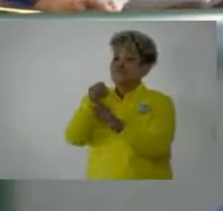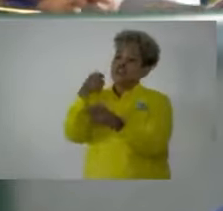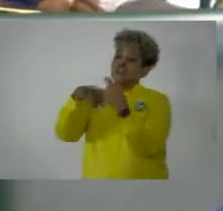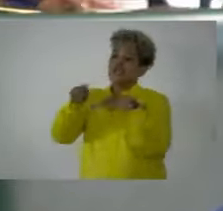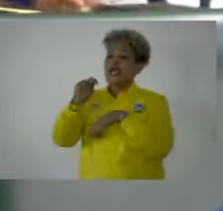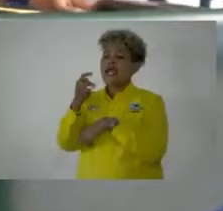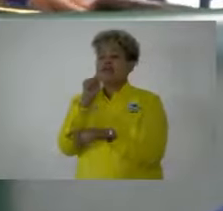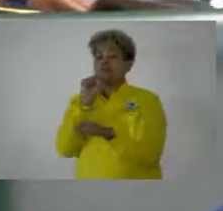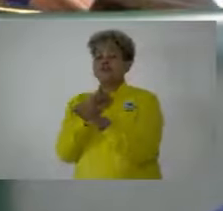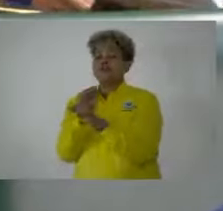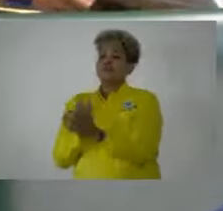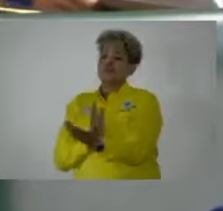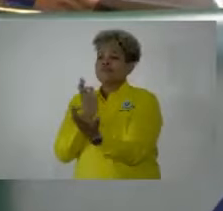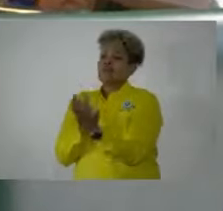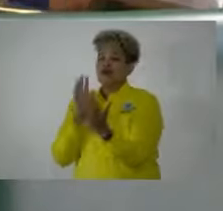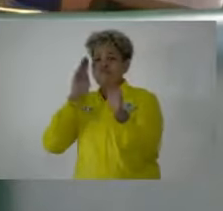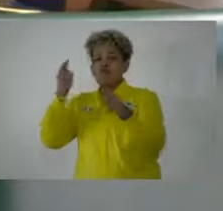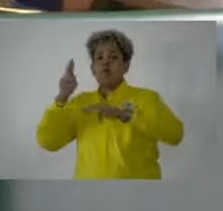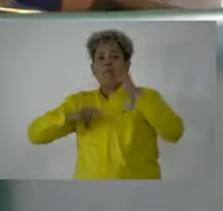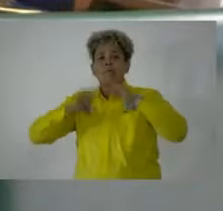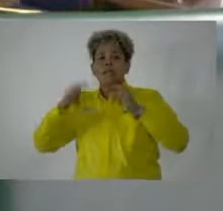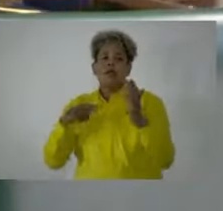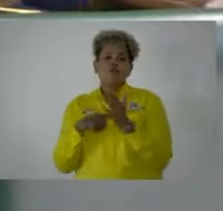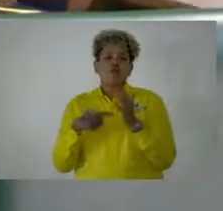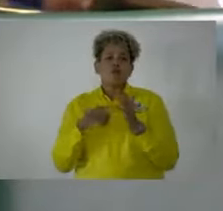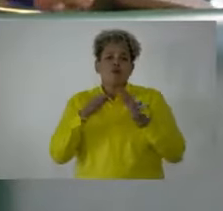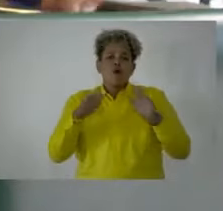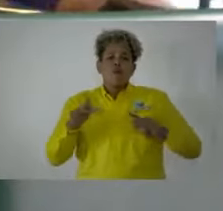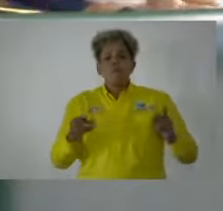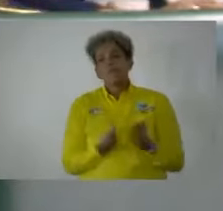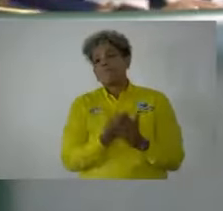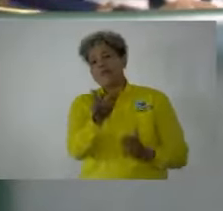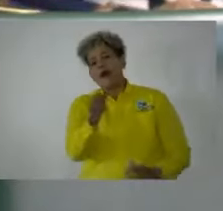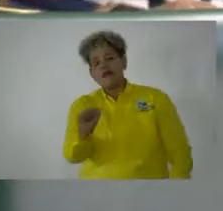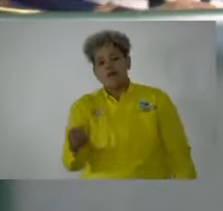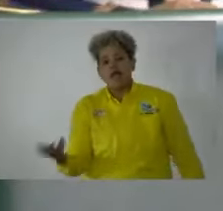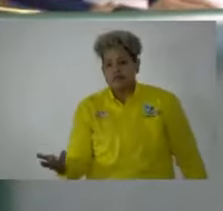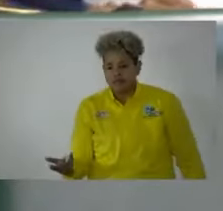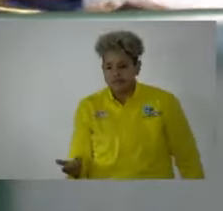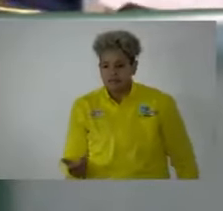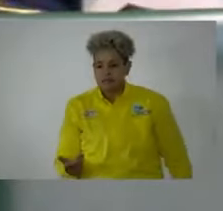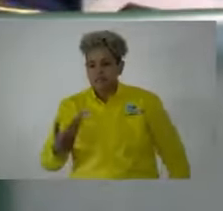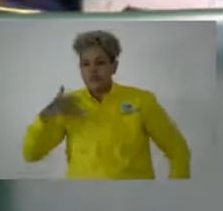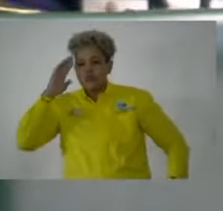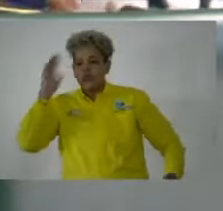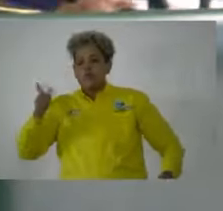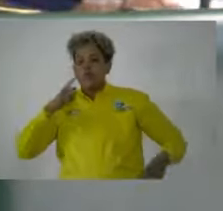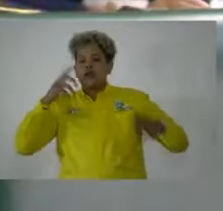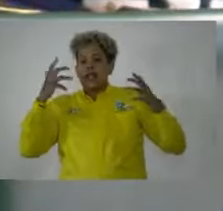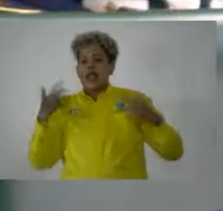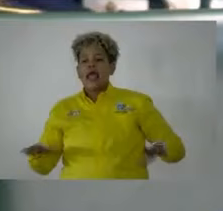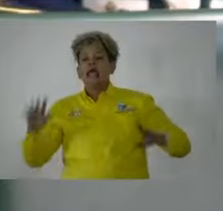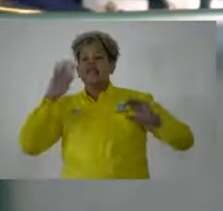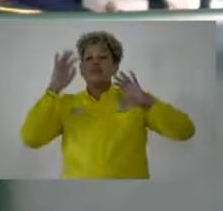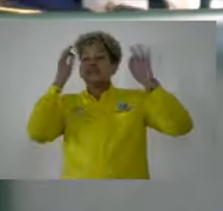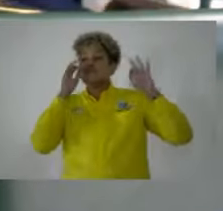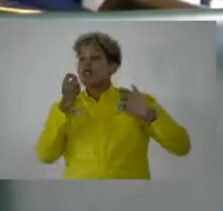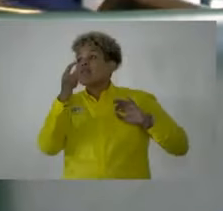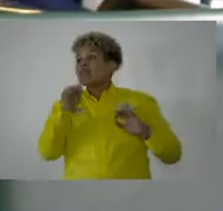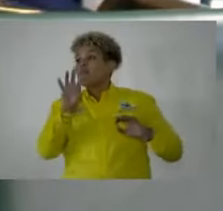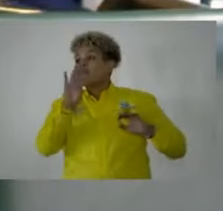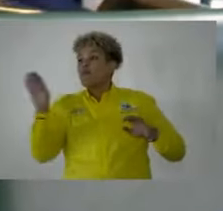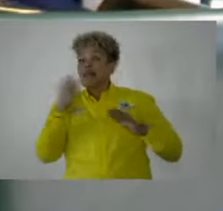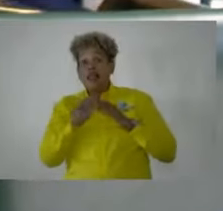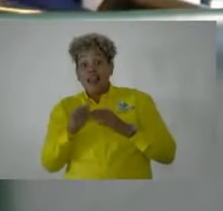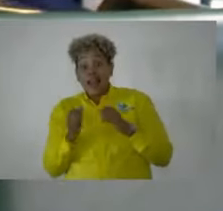ensure that it focuses on the building of affordable housing. We will end the extraction of $11.4